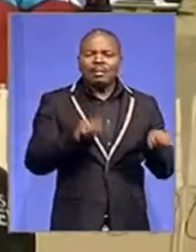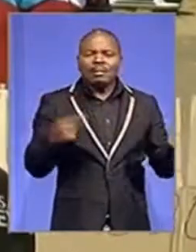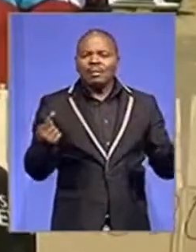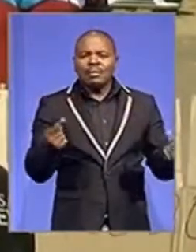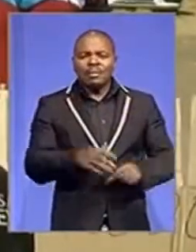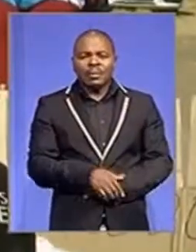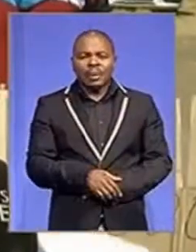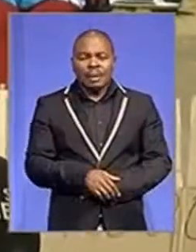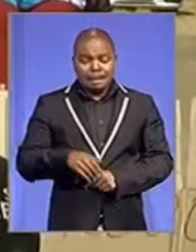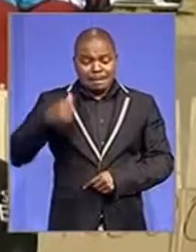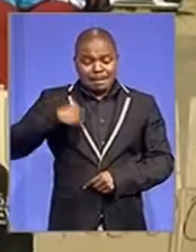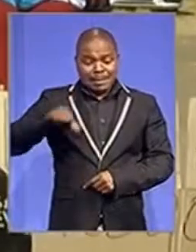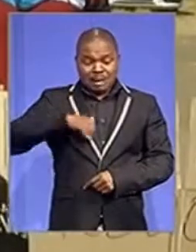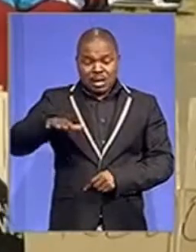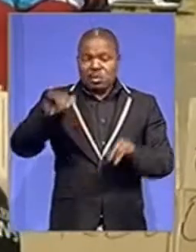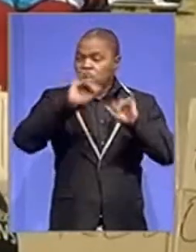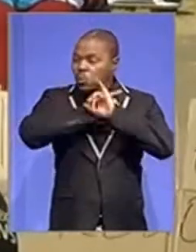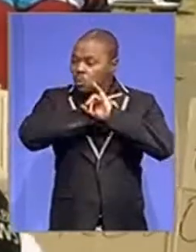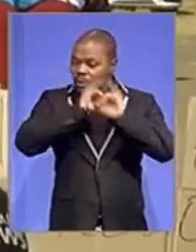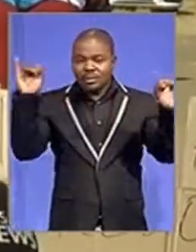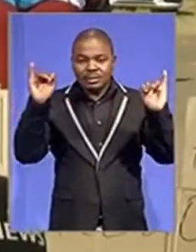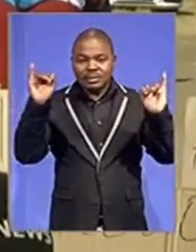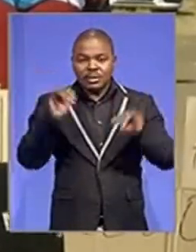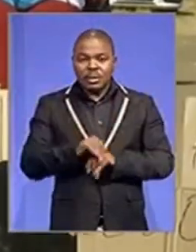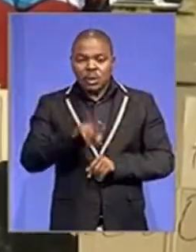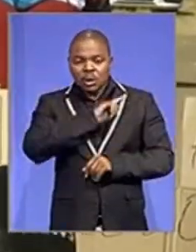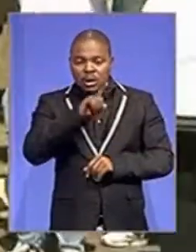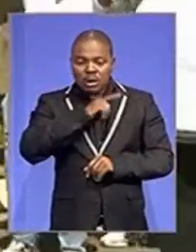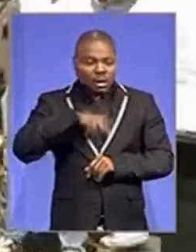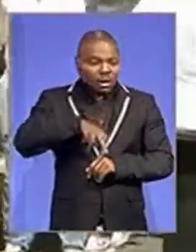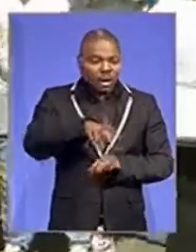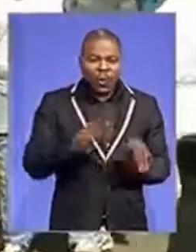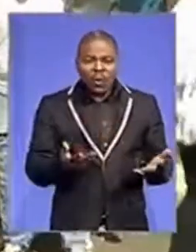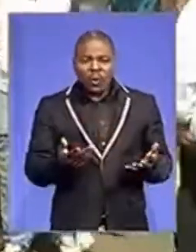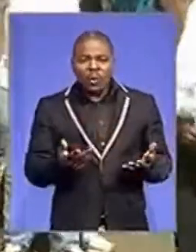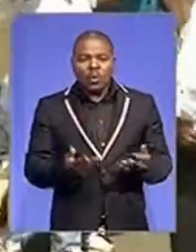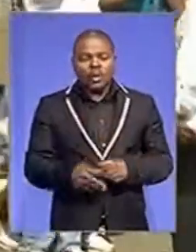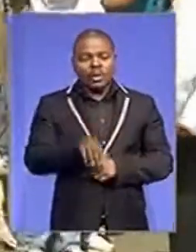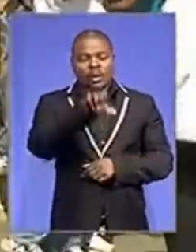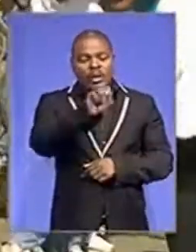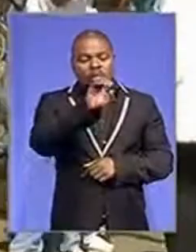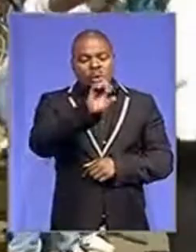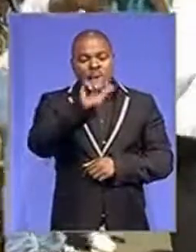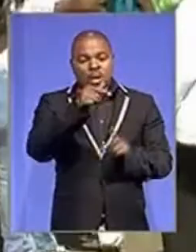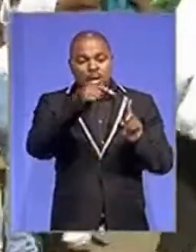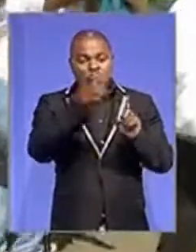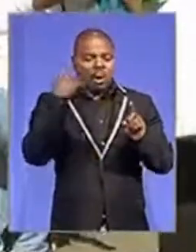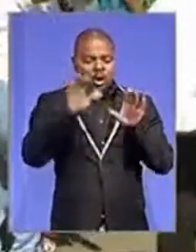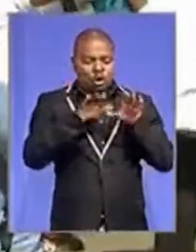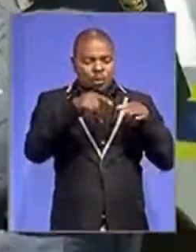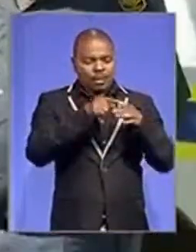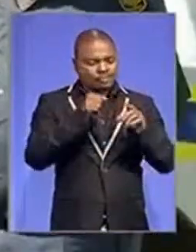Masepala ona ntate hong ha ho bodile ona o tsamaile kae bana hona ha ona mo tsamante. Joyce Sola eo e neng e le karolo ya